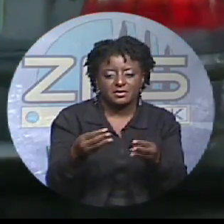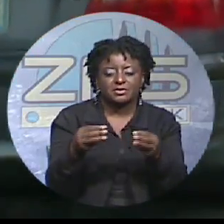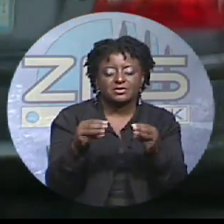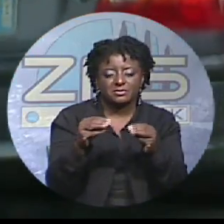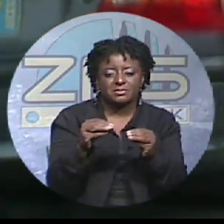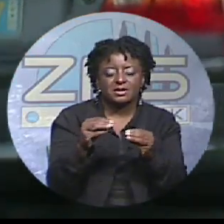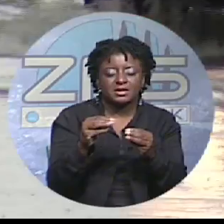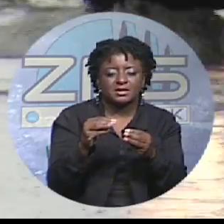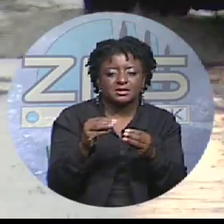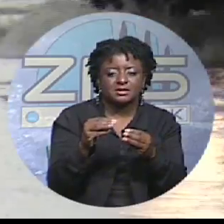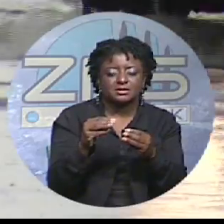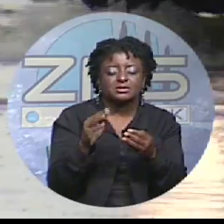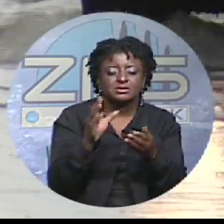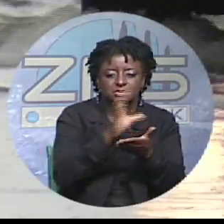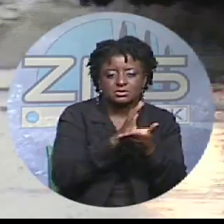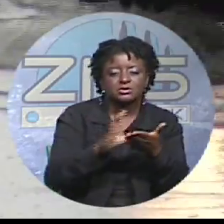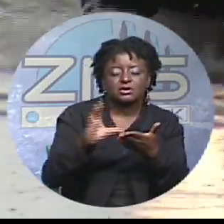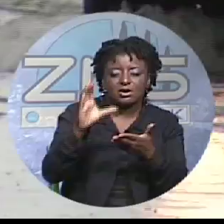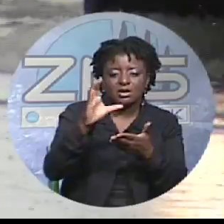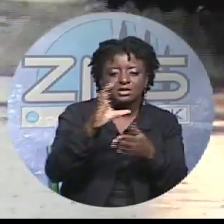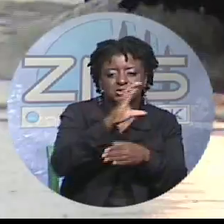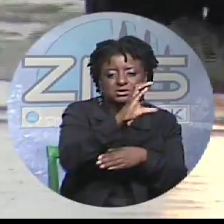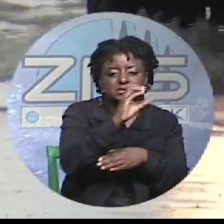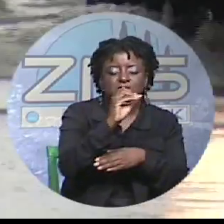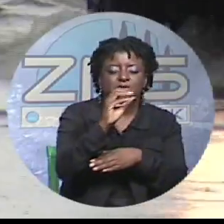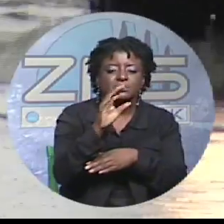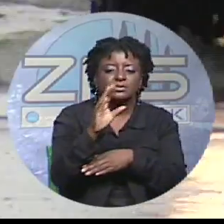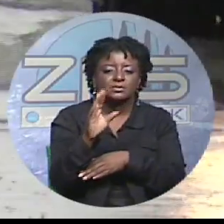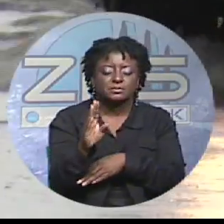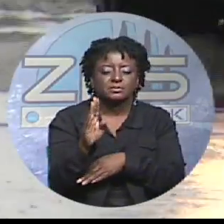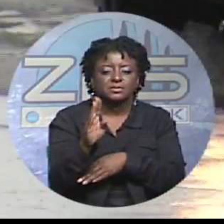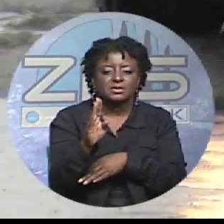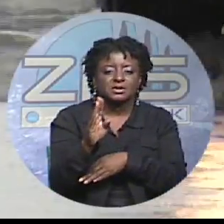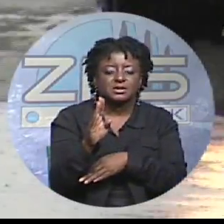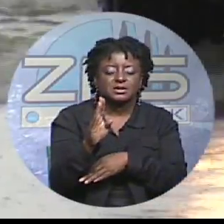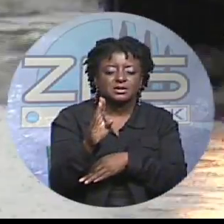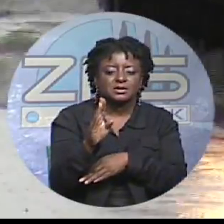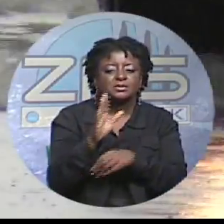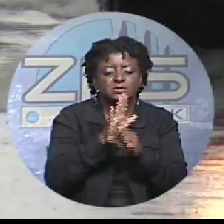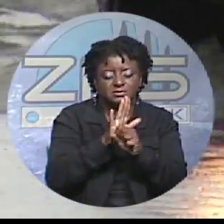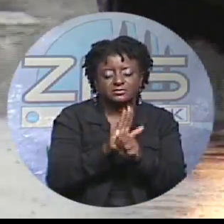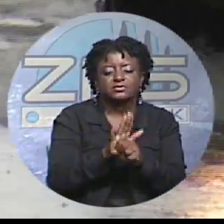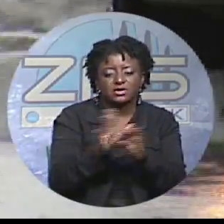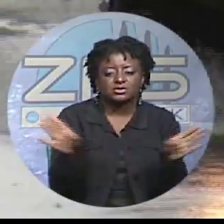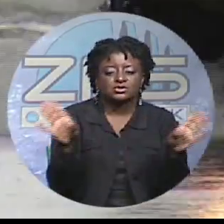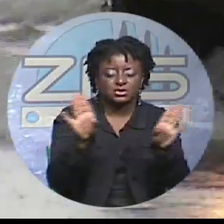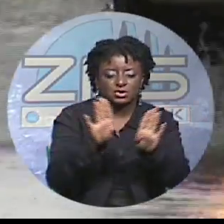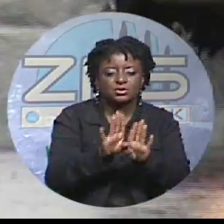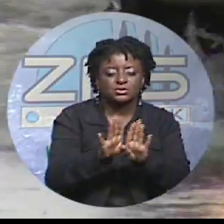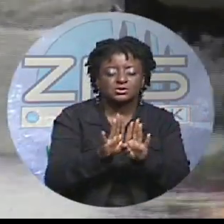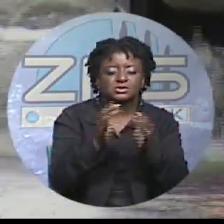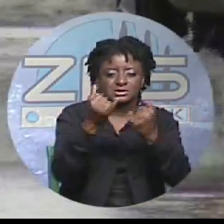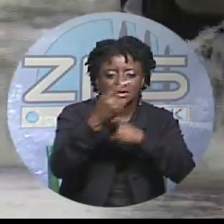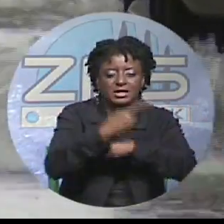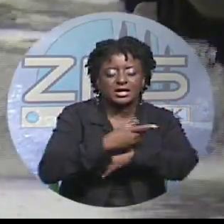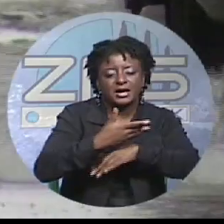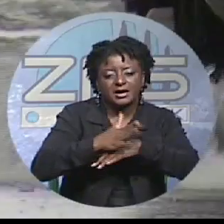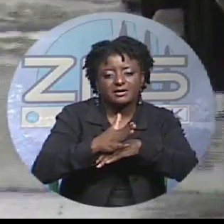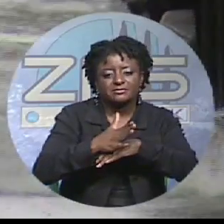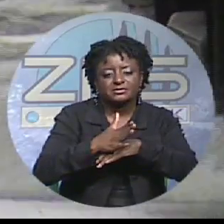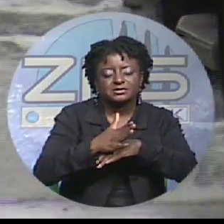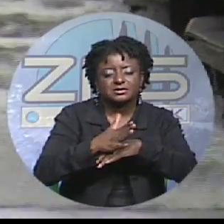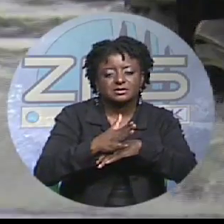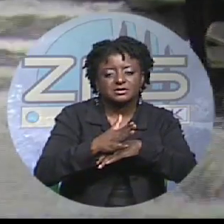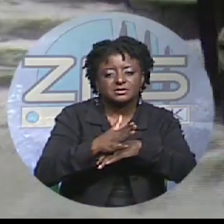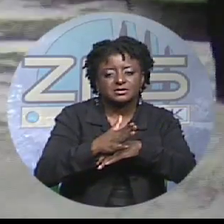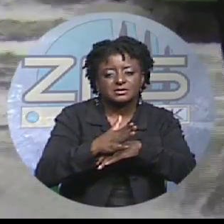tertiary education institution, the College of the Bahamas' Oaks Field campus, was forced to shut its doors today after